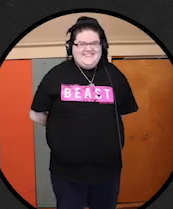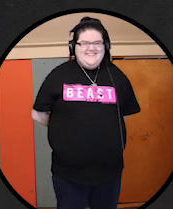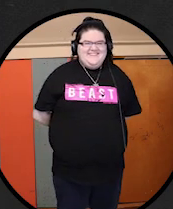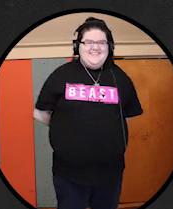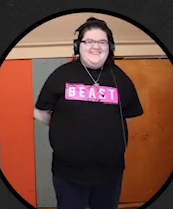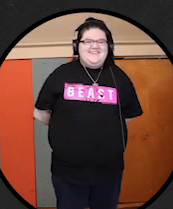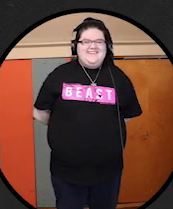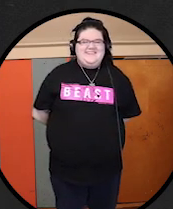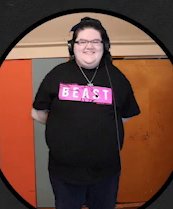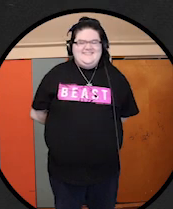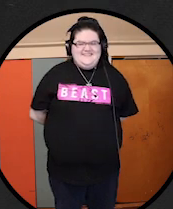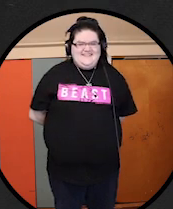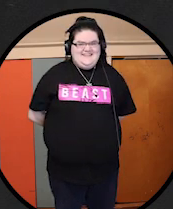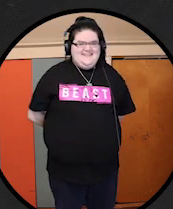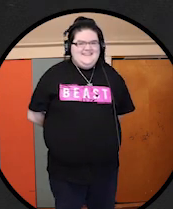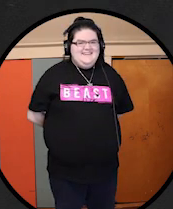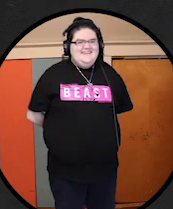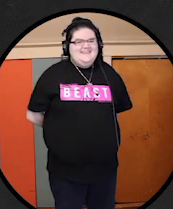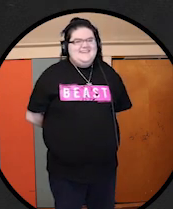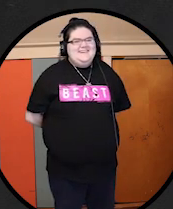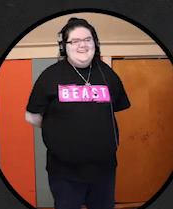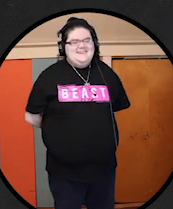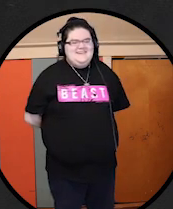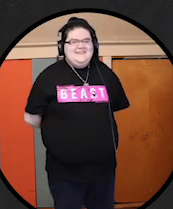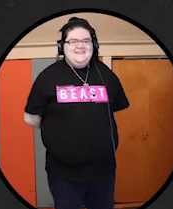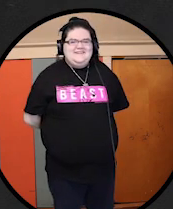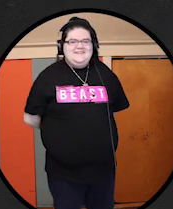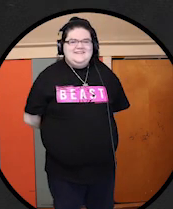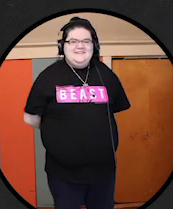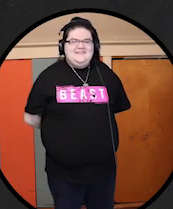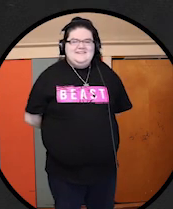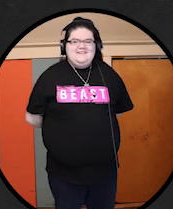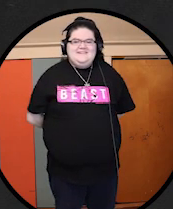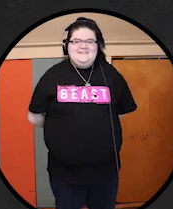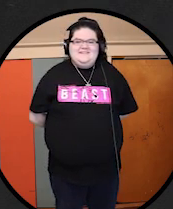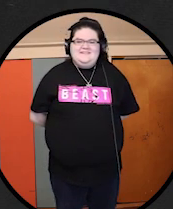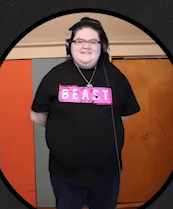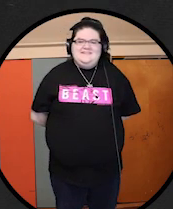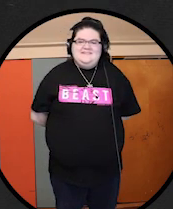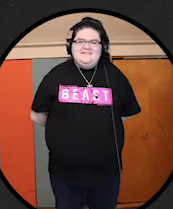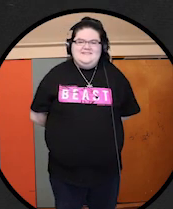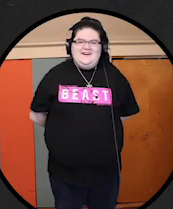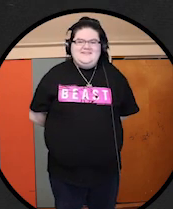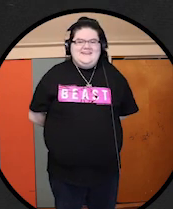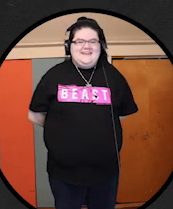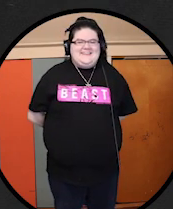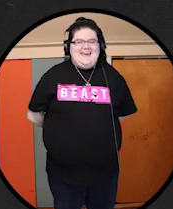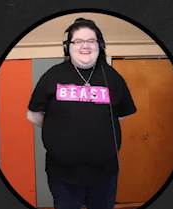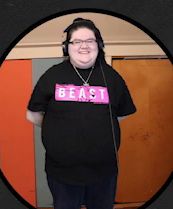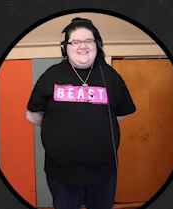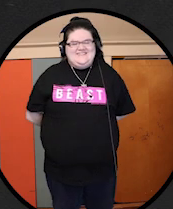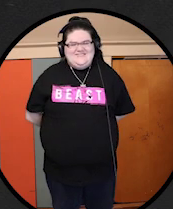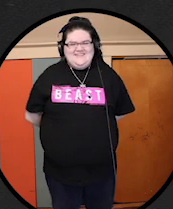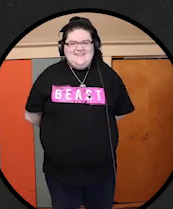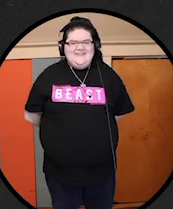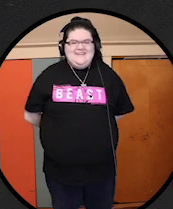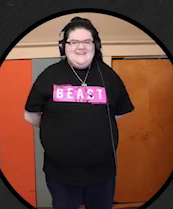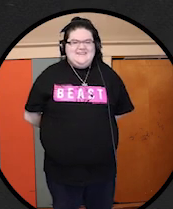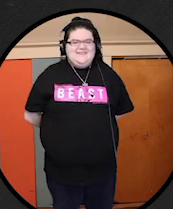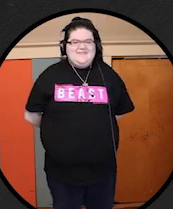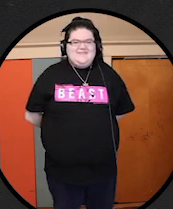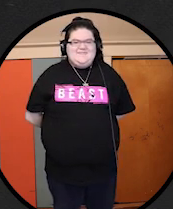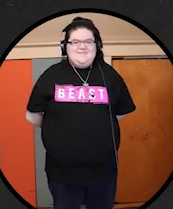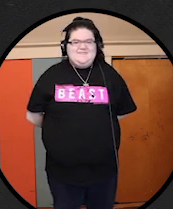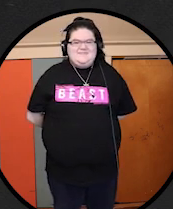I give up. I made it to level 11. No, this is for real. This is for real this time. I'm hitting escape. I'm hitting endgame. Goodbye. I'm hitting endgame. I got knocked